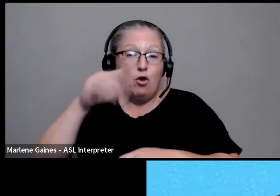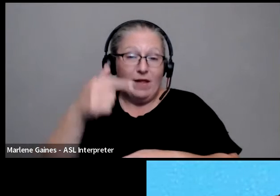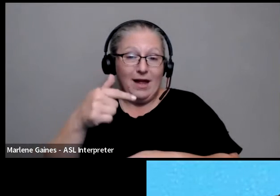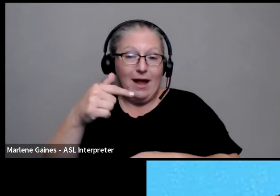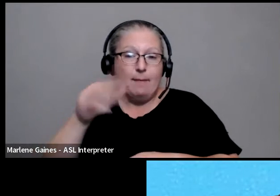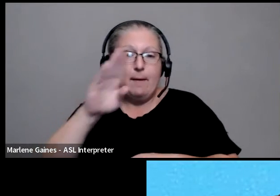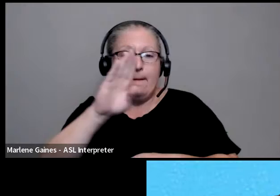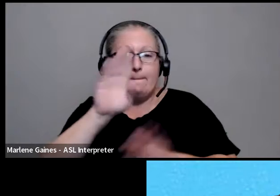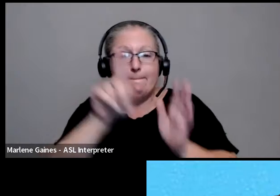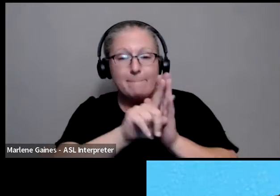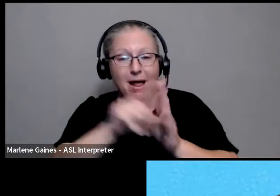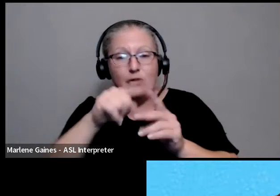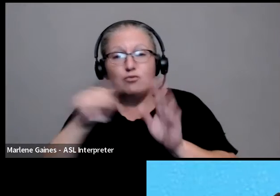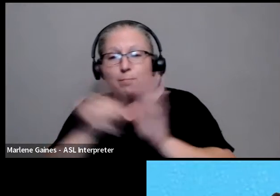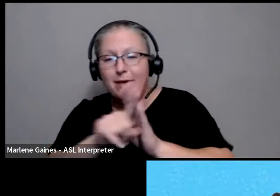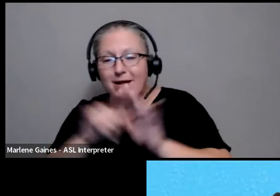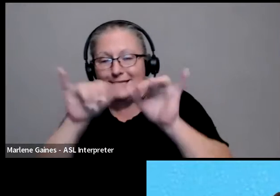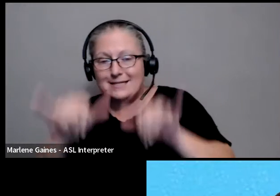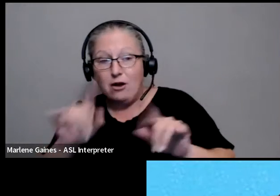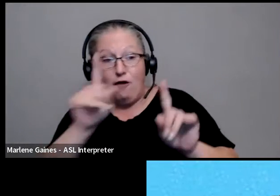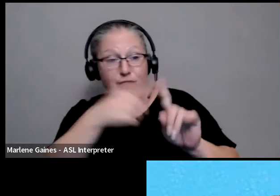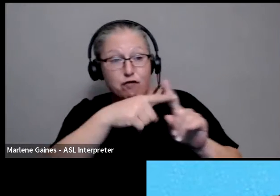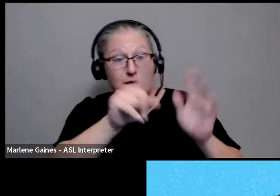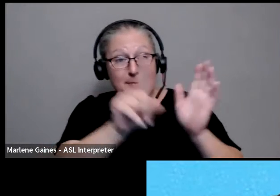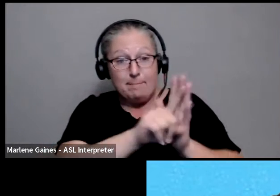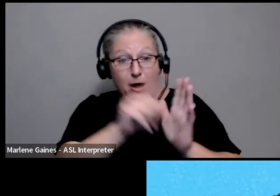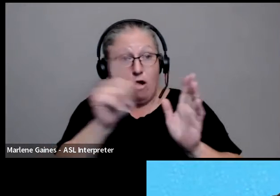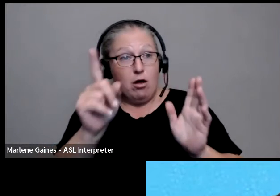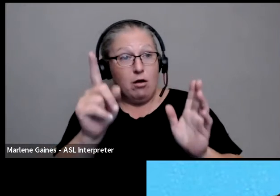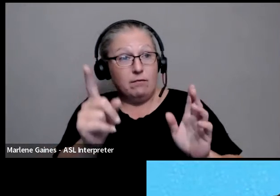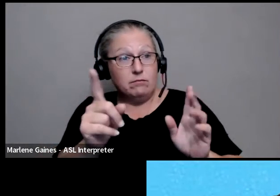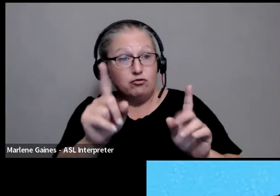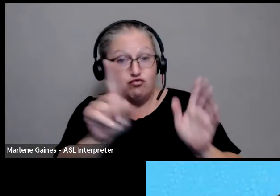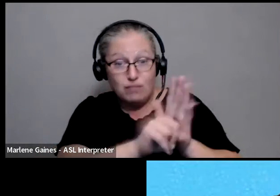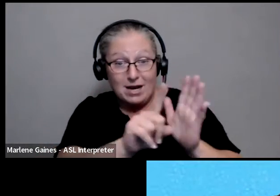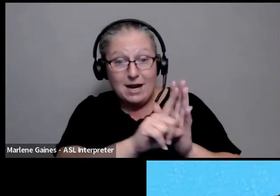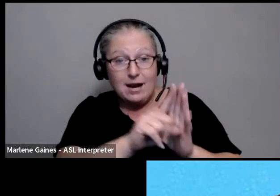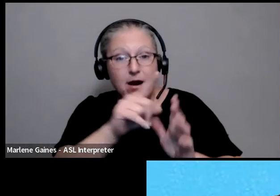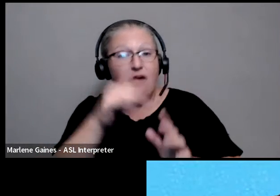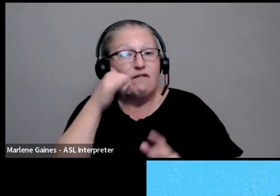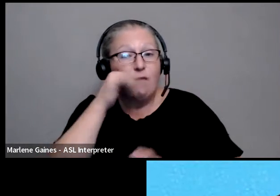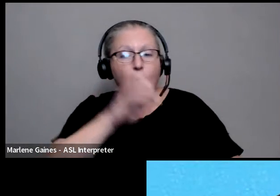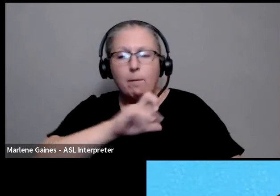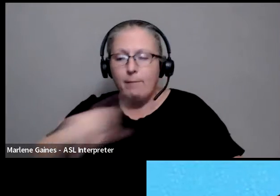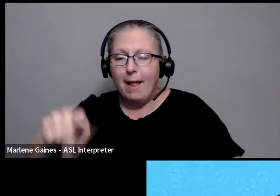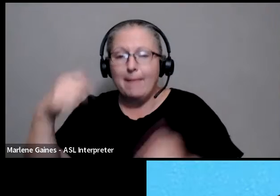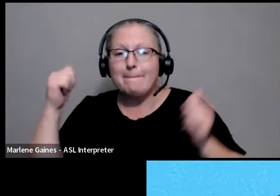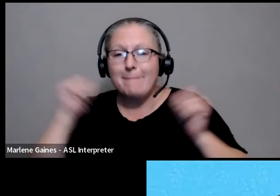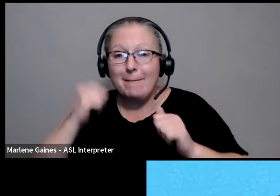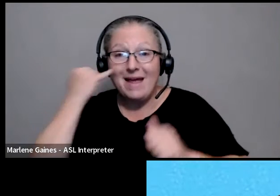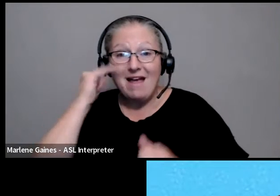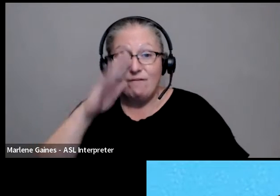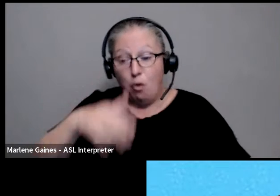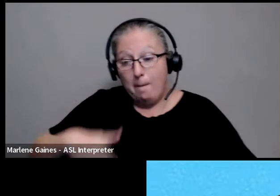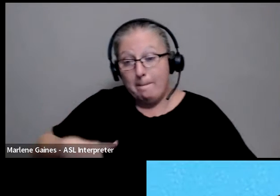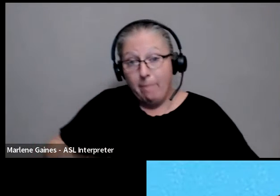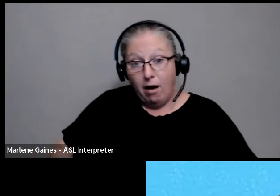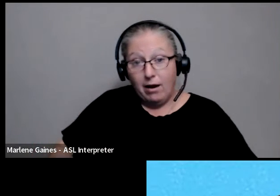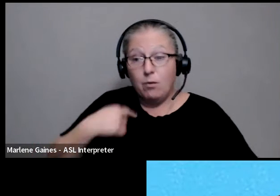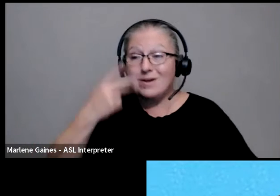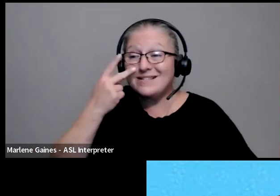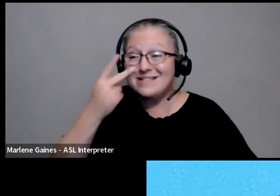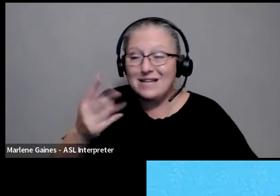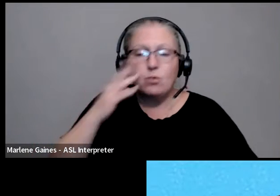system where when the first bell rings, it's got to go away, disappear into the backpack, not in the pocket. If it's in the pocket and we see it, we're going to ask to be